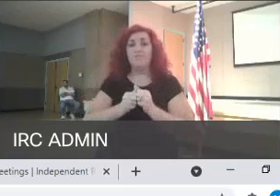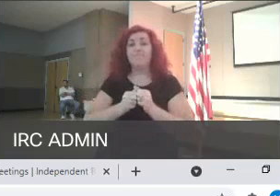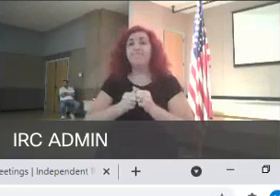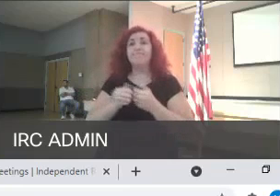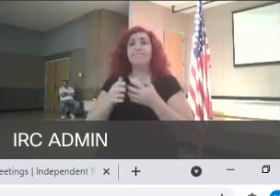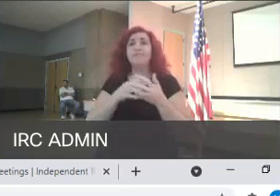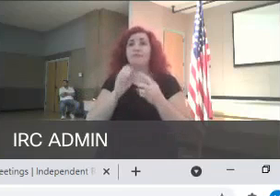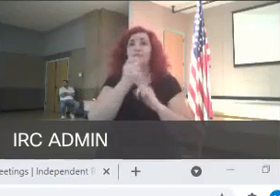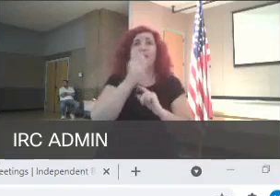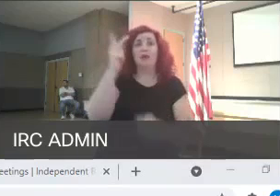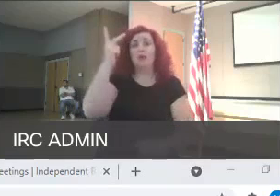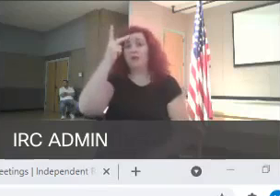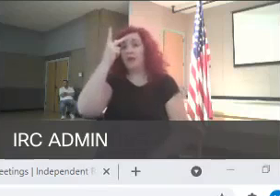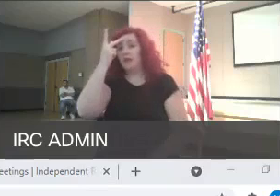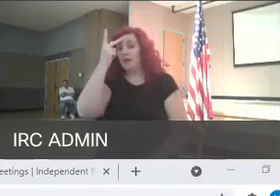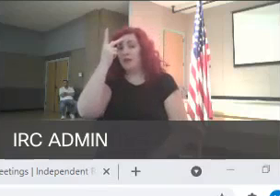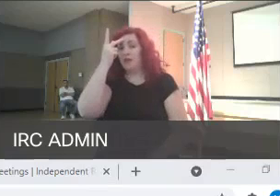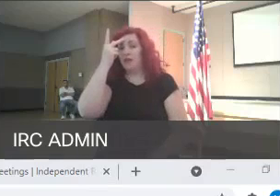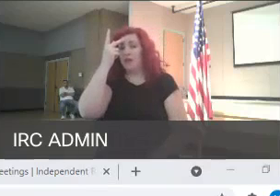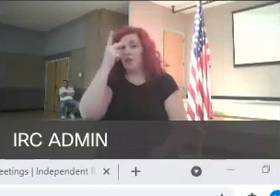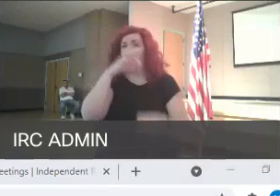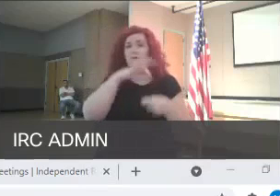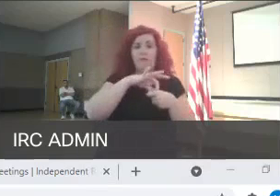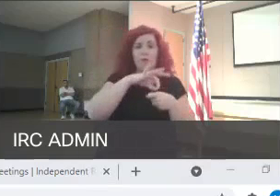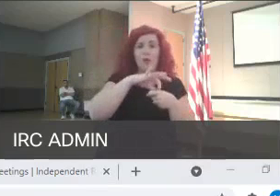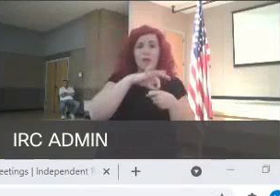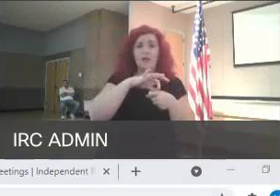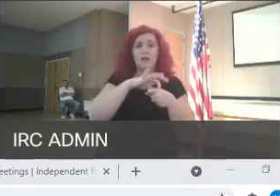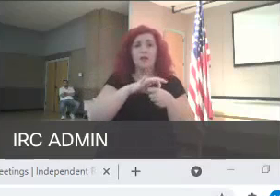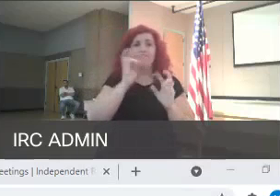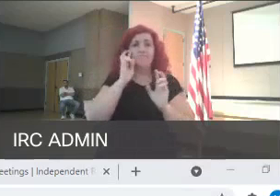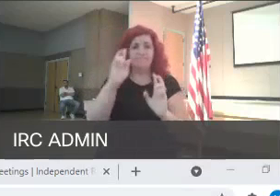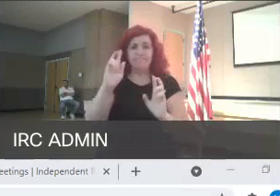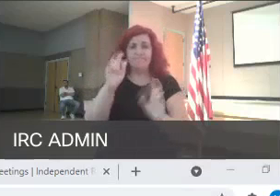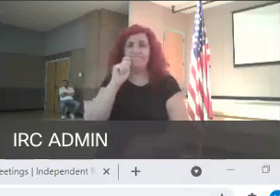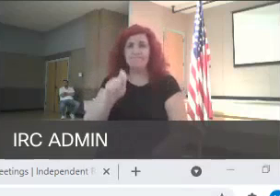if it's political or in voting. And one of the things that